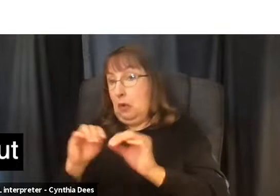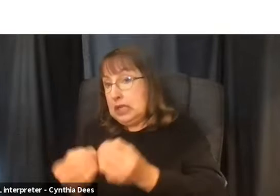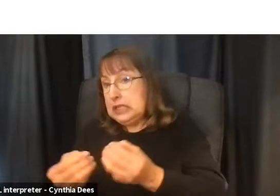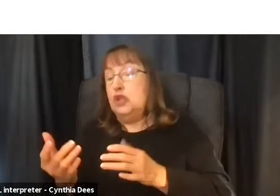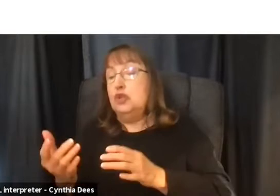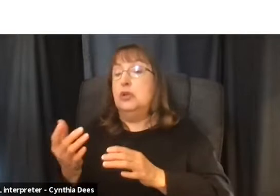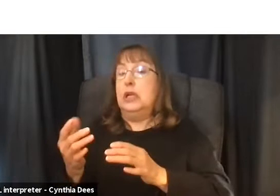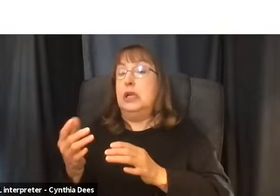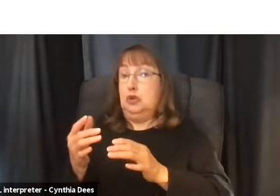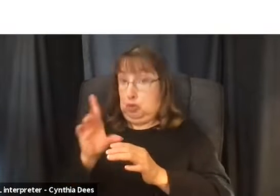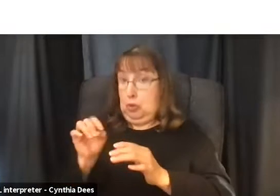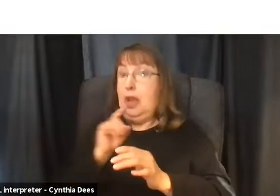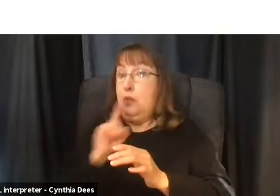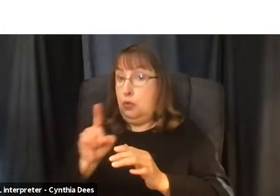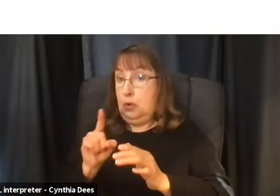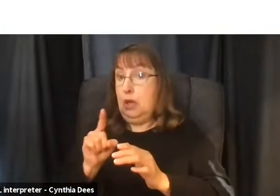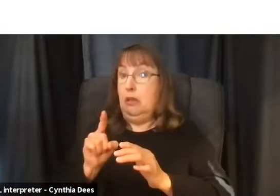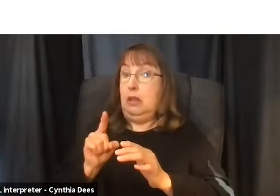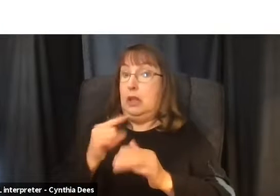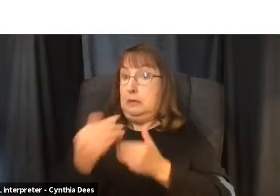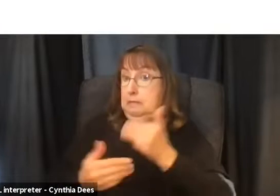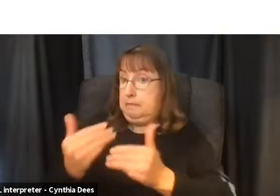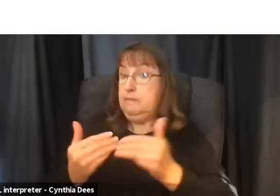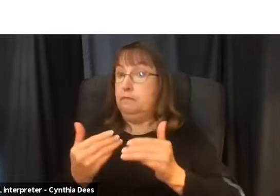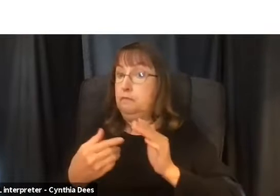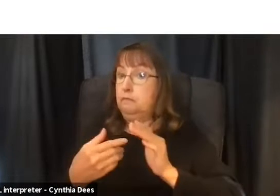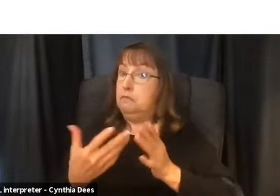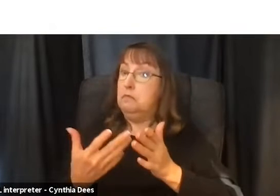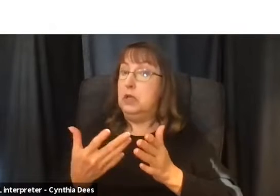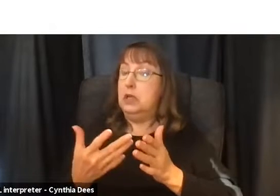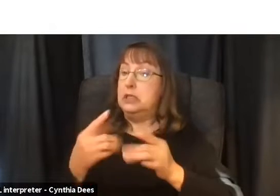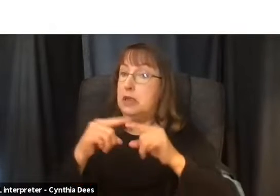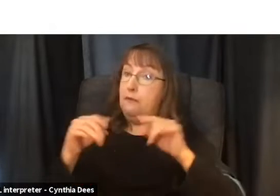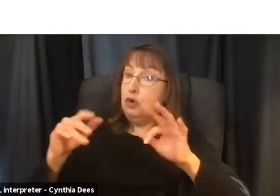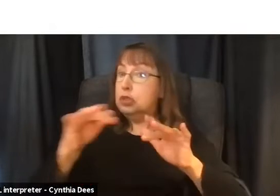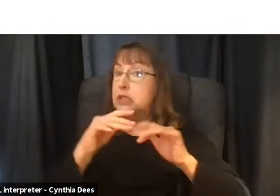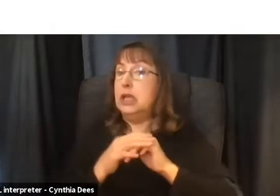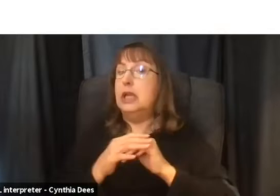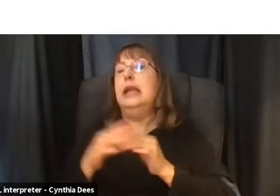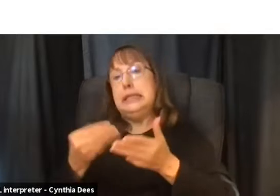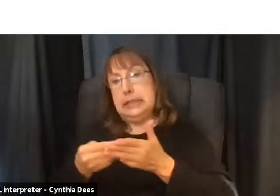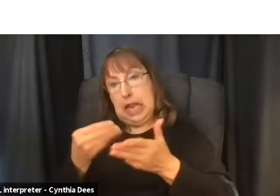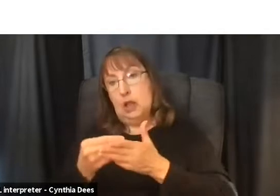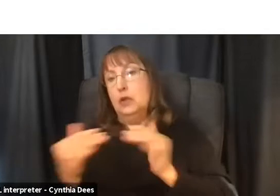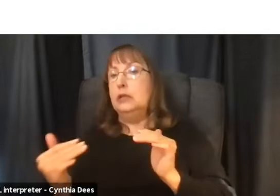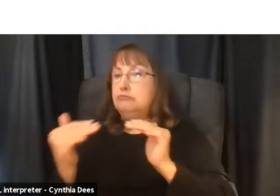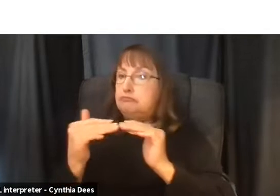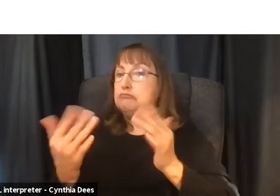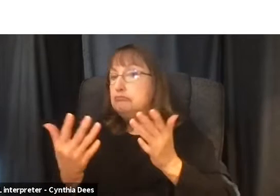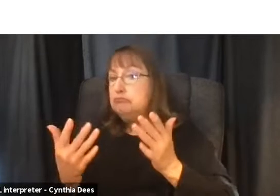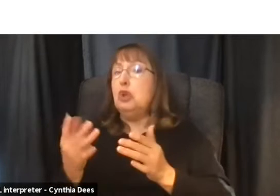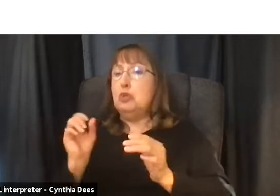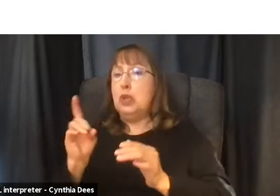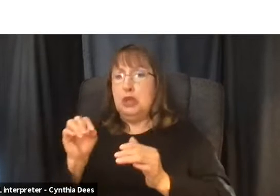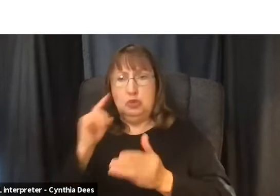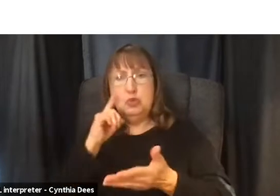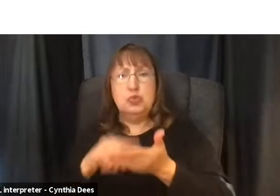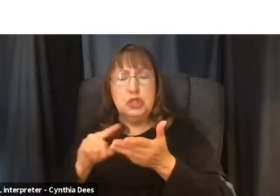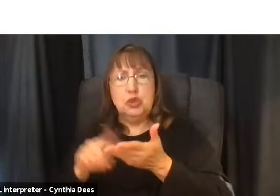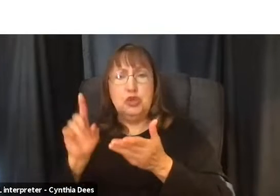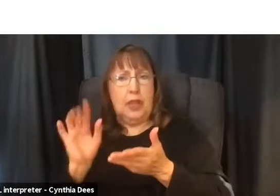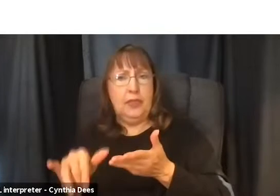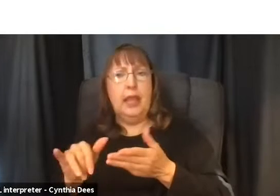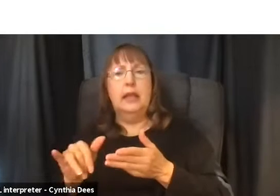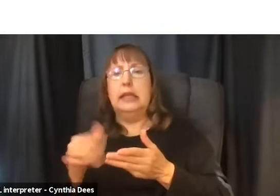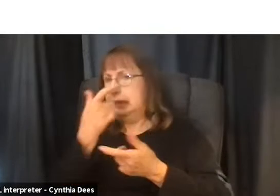lives out their diversity values. Salary information, as we talked about before, you can do research on that, and that can be interesting